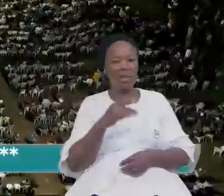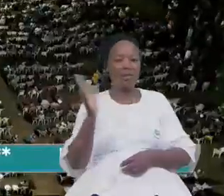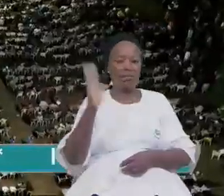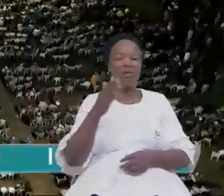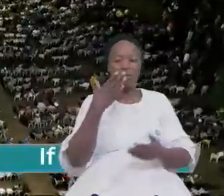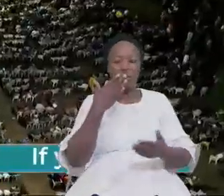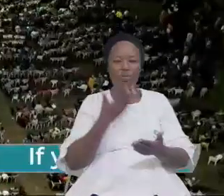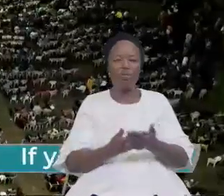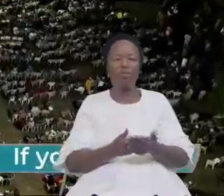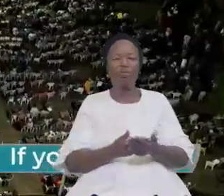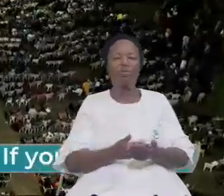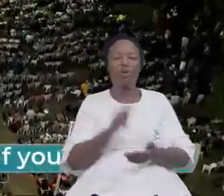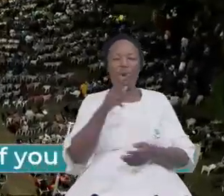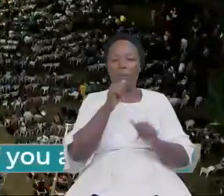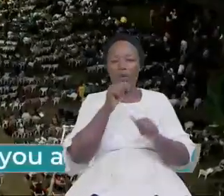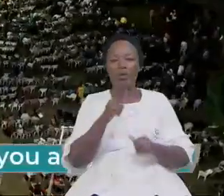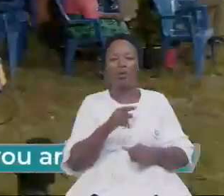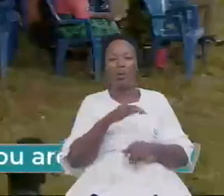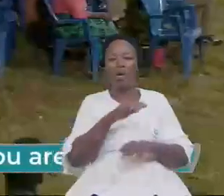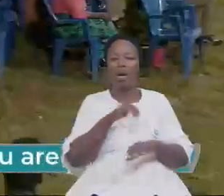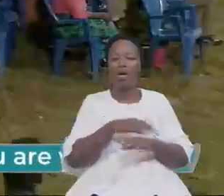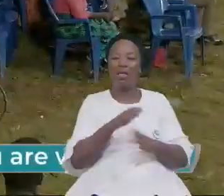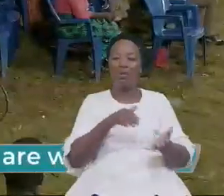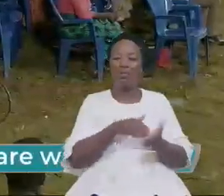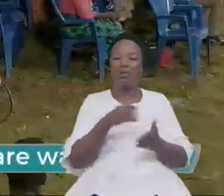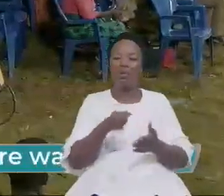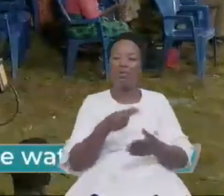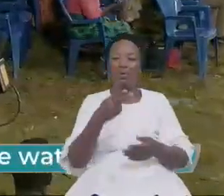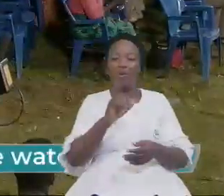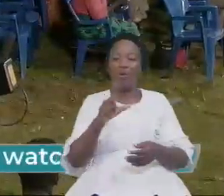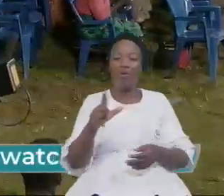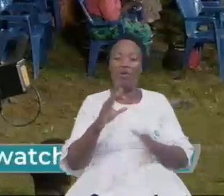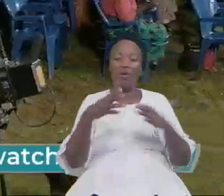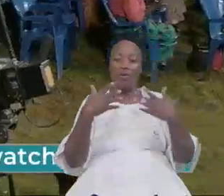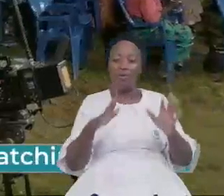hall, if you are finished, can I see the flag up?